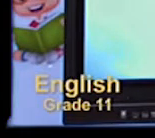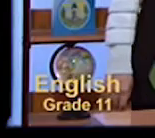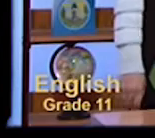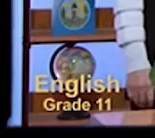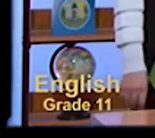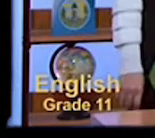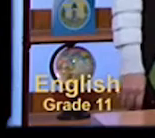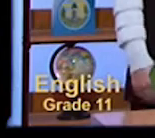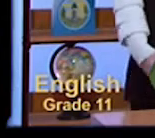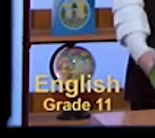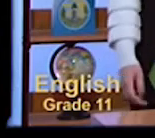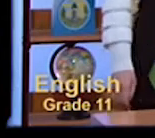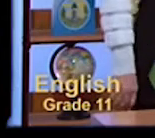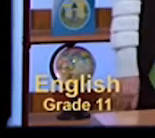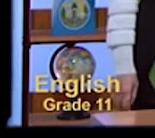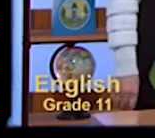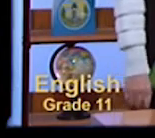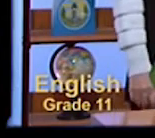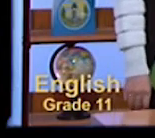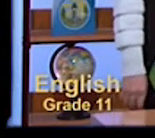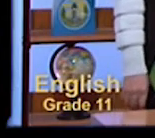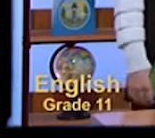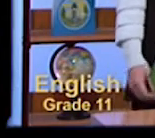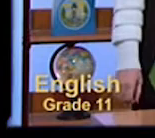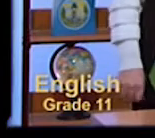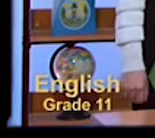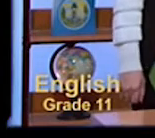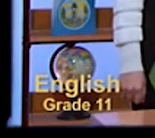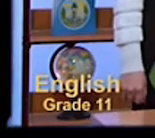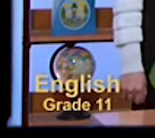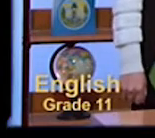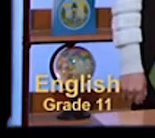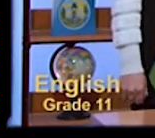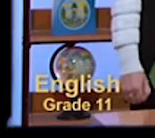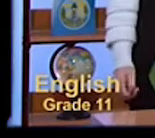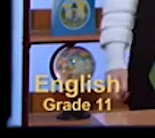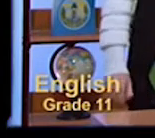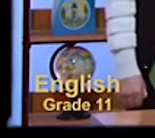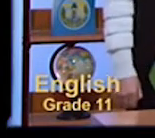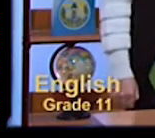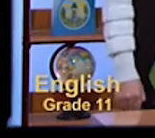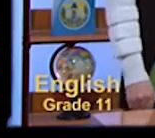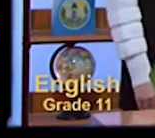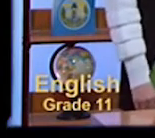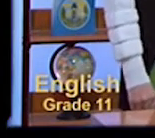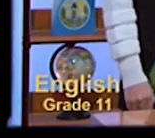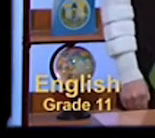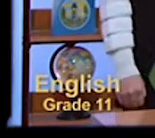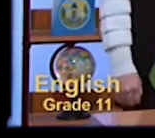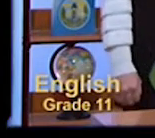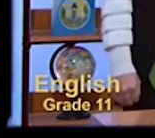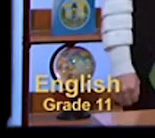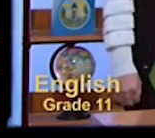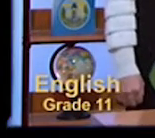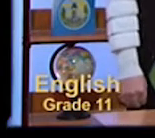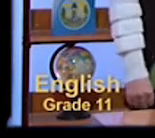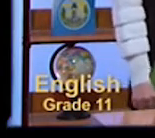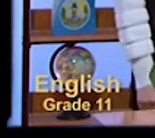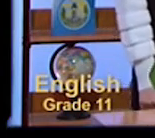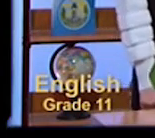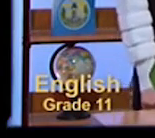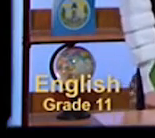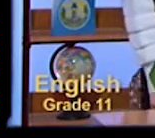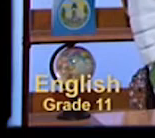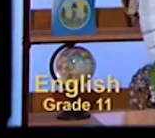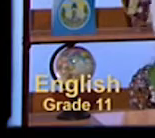the shop to complain and to solve this problem. But unfortunately, there is a shop assistant, and